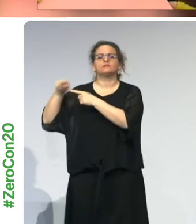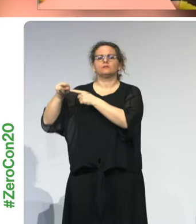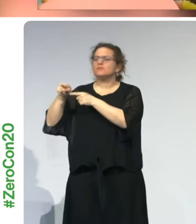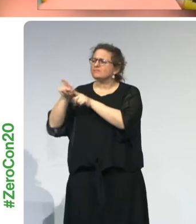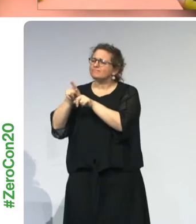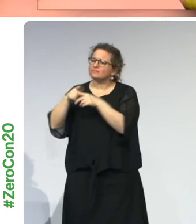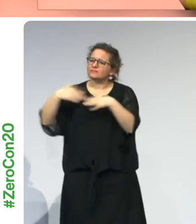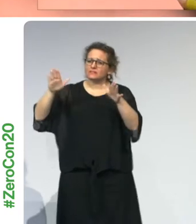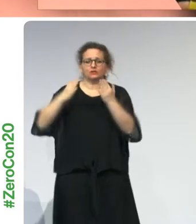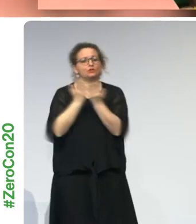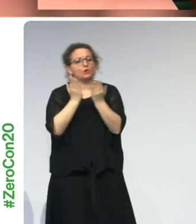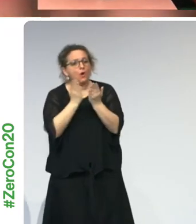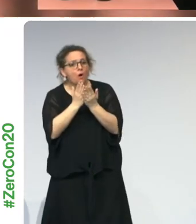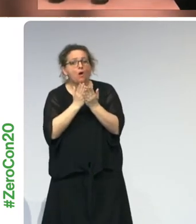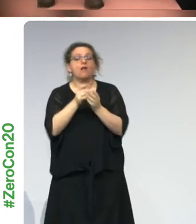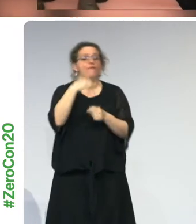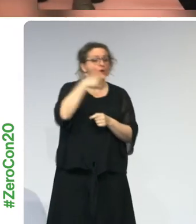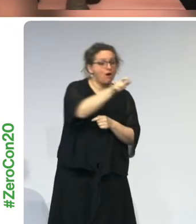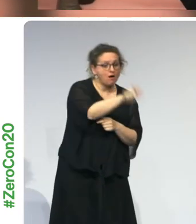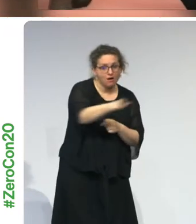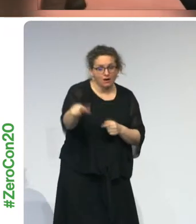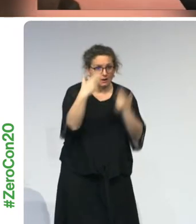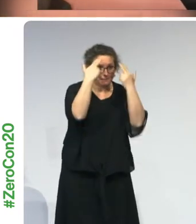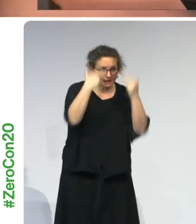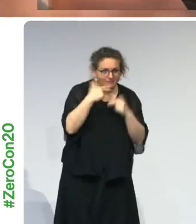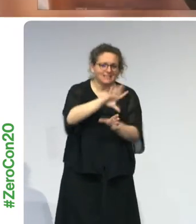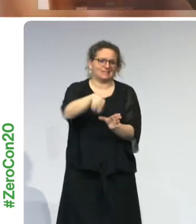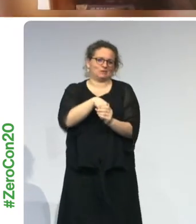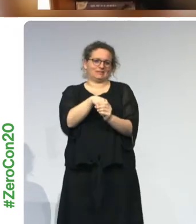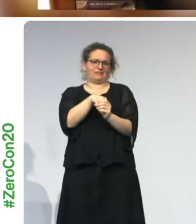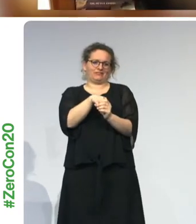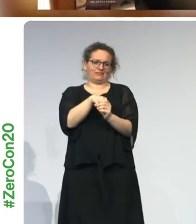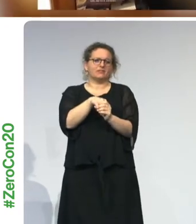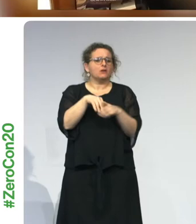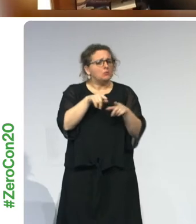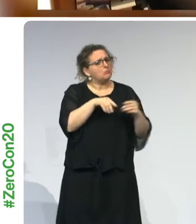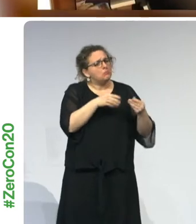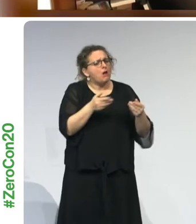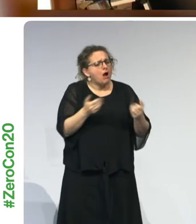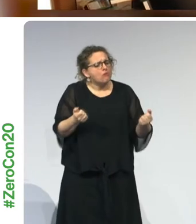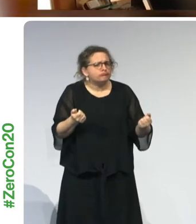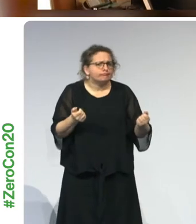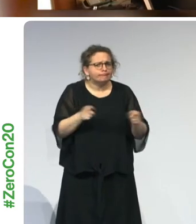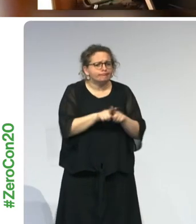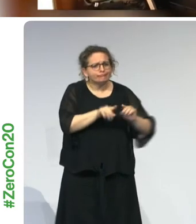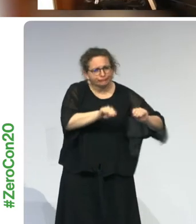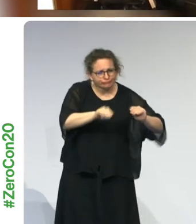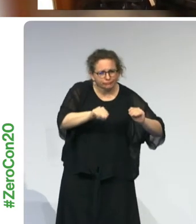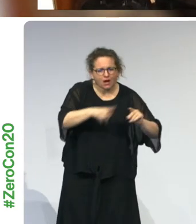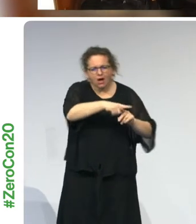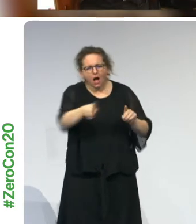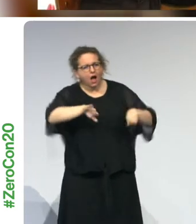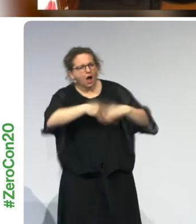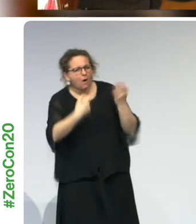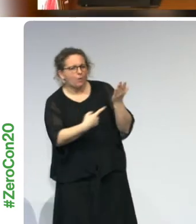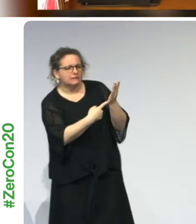kindergarten for blind and visually impaired children. Learning is supported by assistive devices and accessible